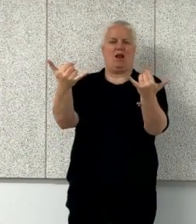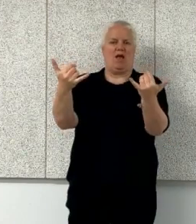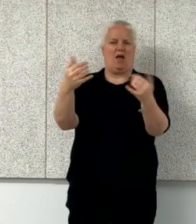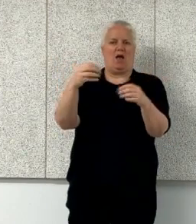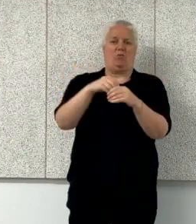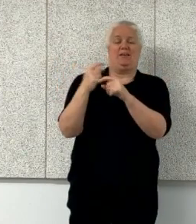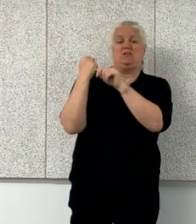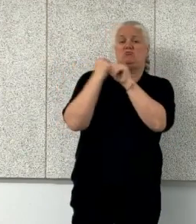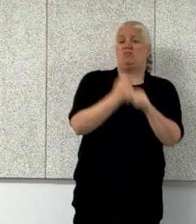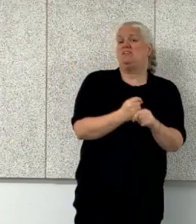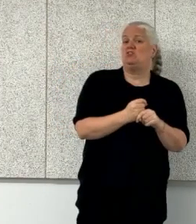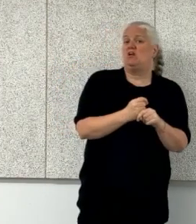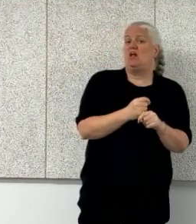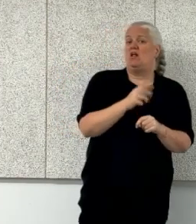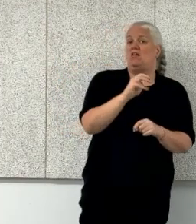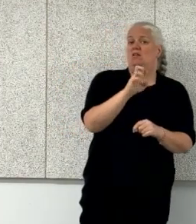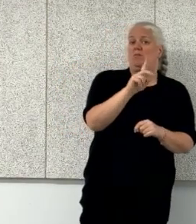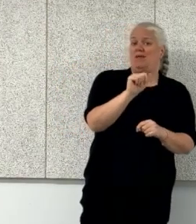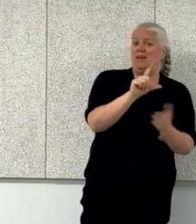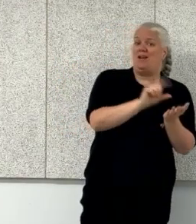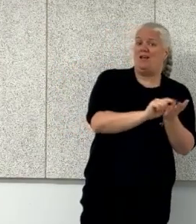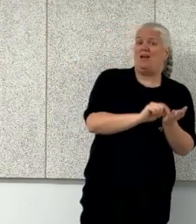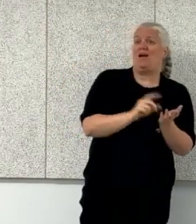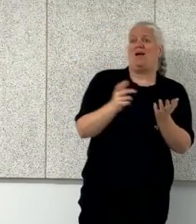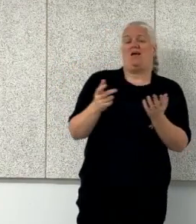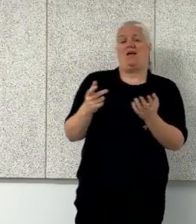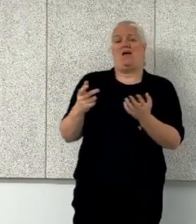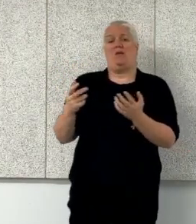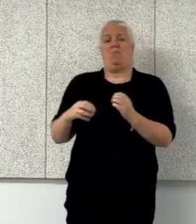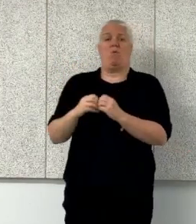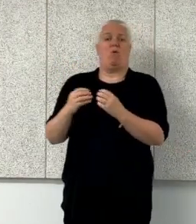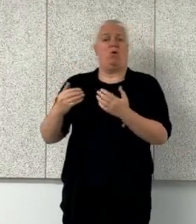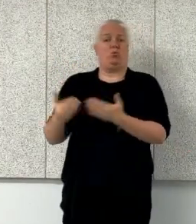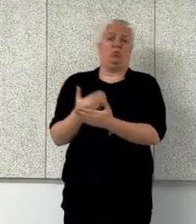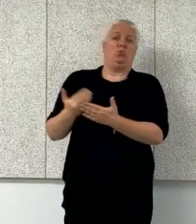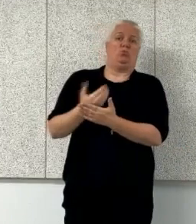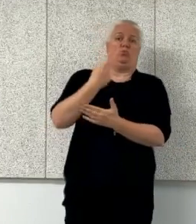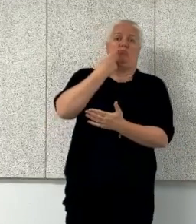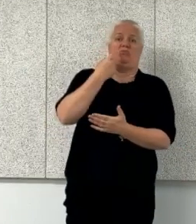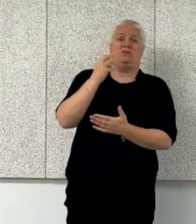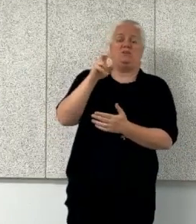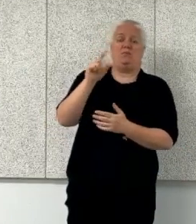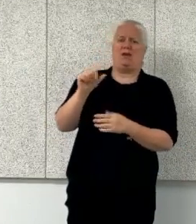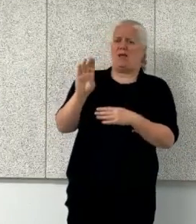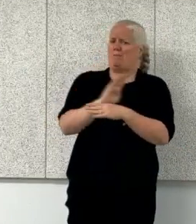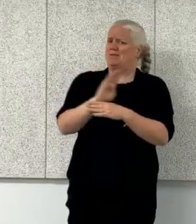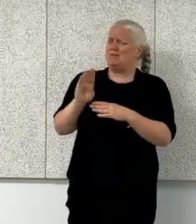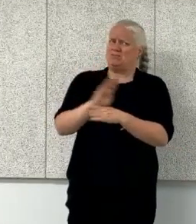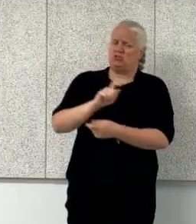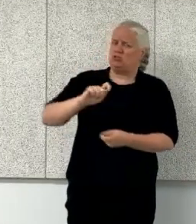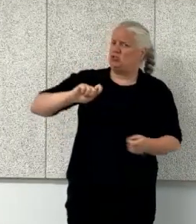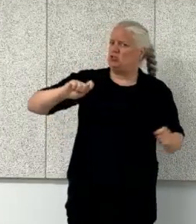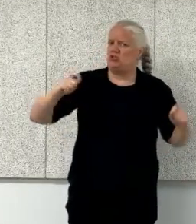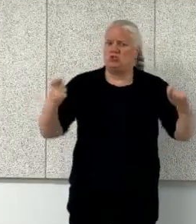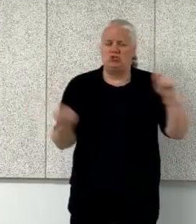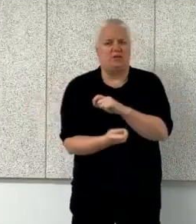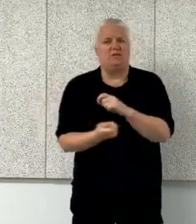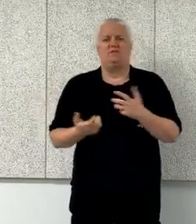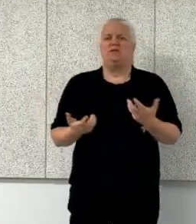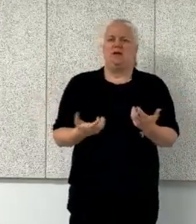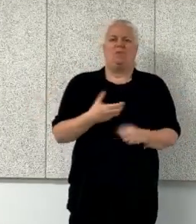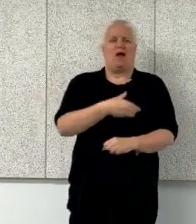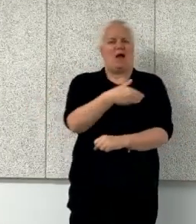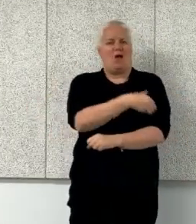legacy media and digital media and all sorts of media, those business models are shifting, their influence is shifting. Look at how much they're